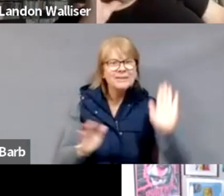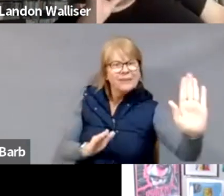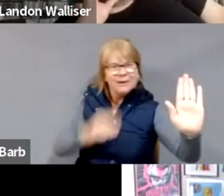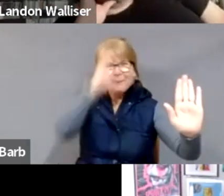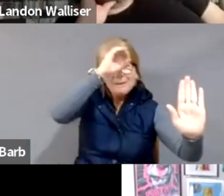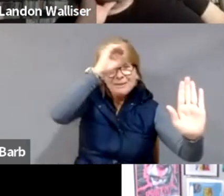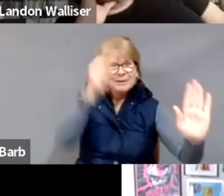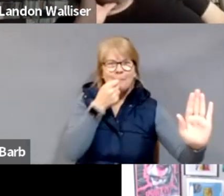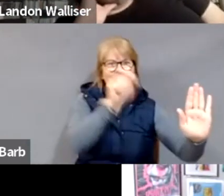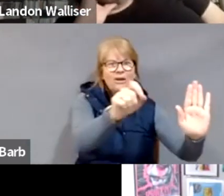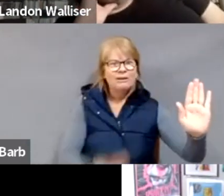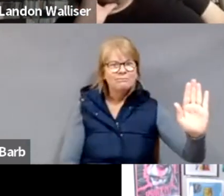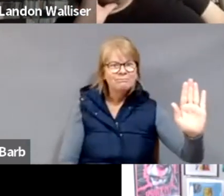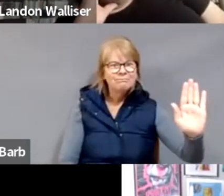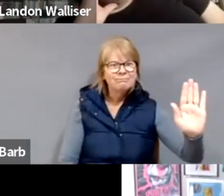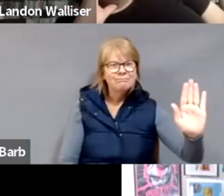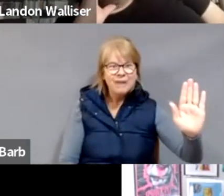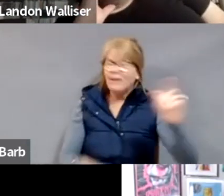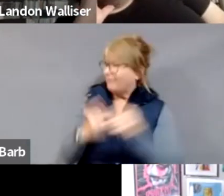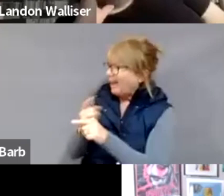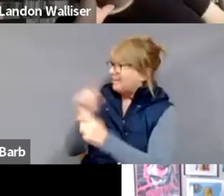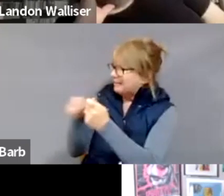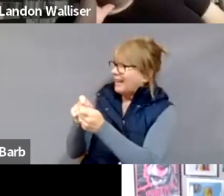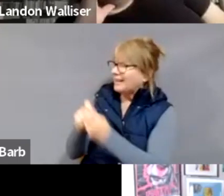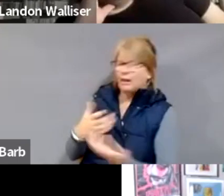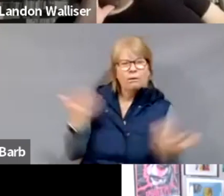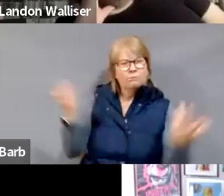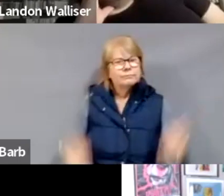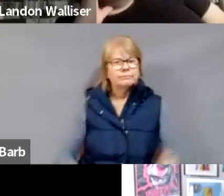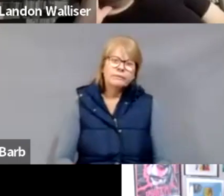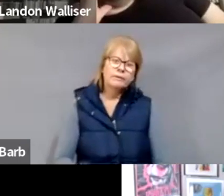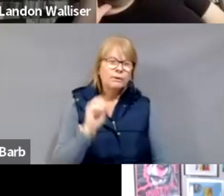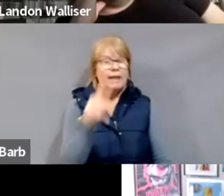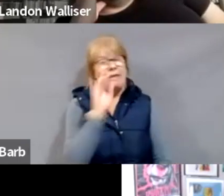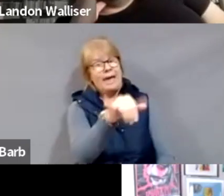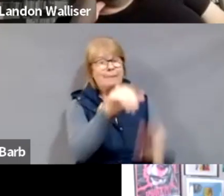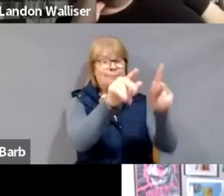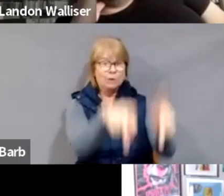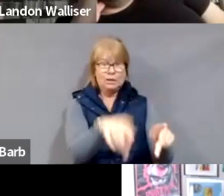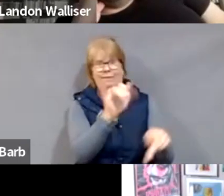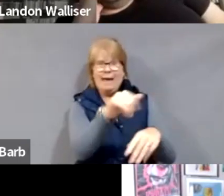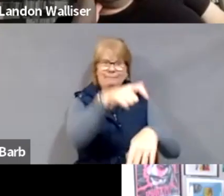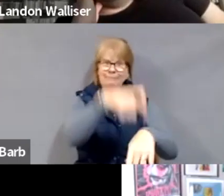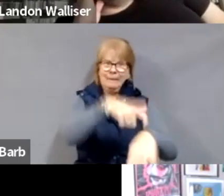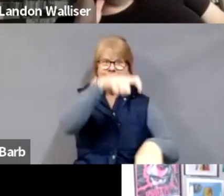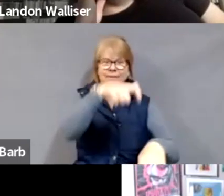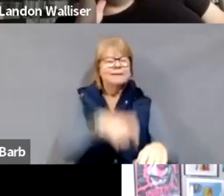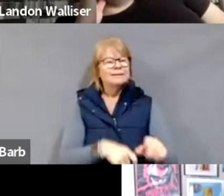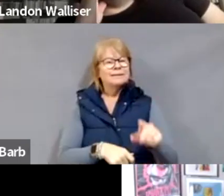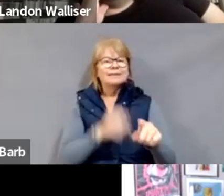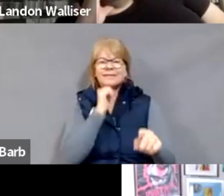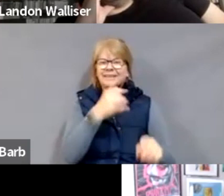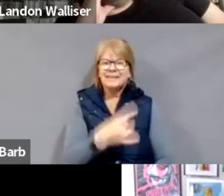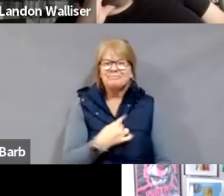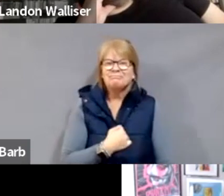know. Yeah. That's what I try to say too. I'm like, well, that person in that moment you may not be